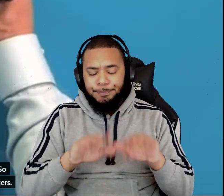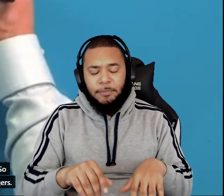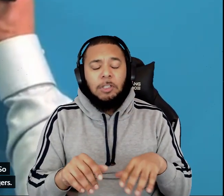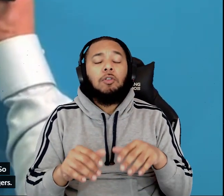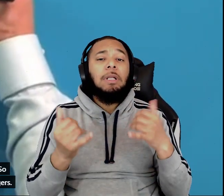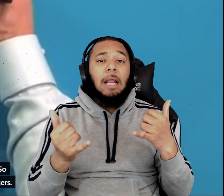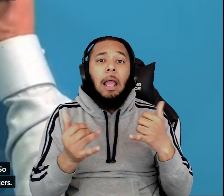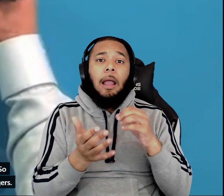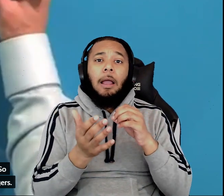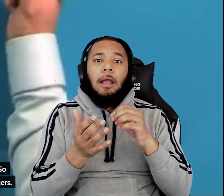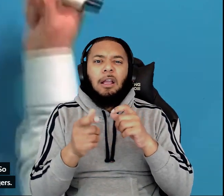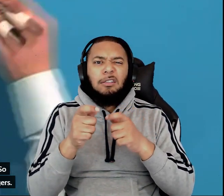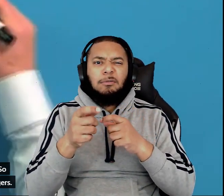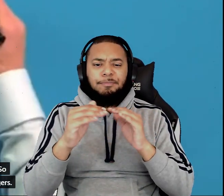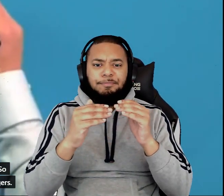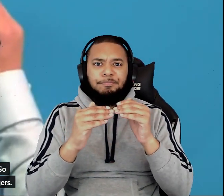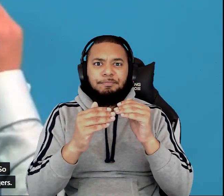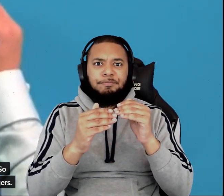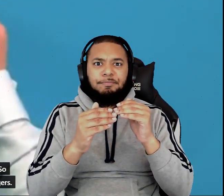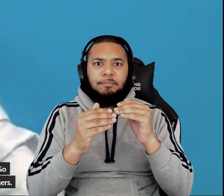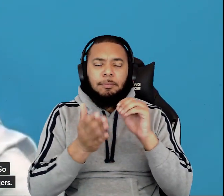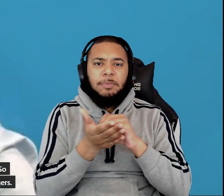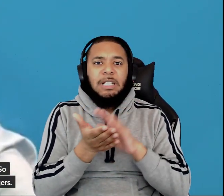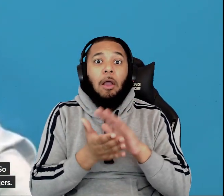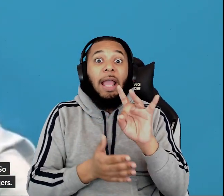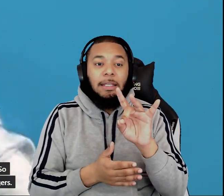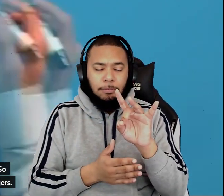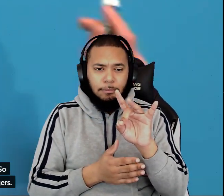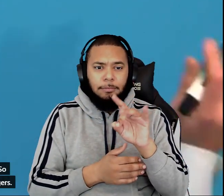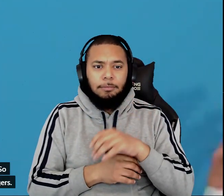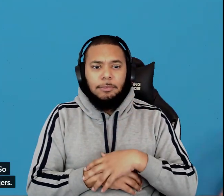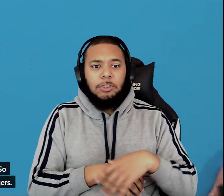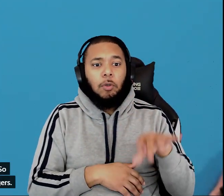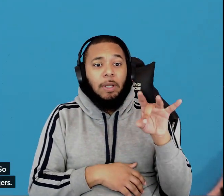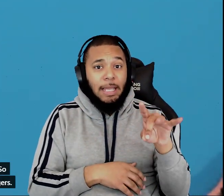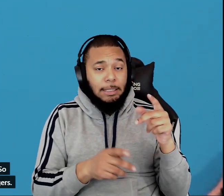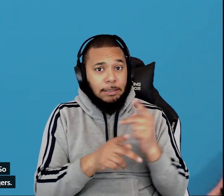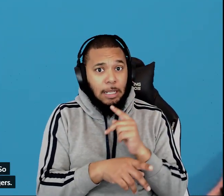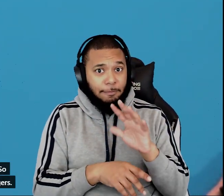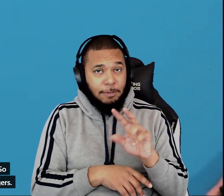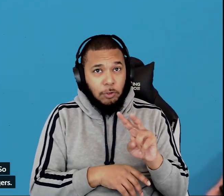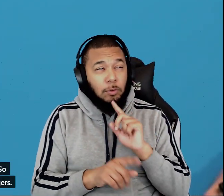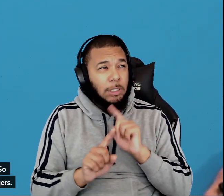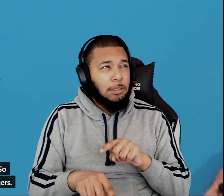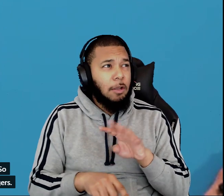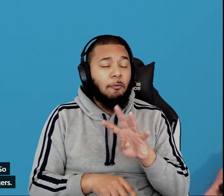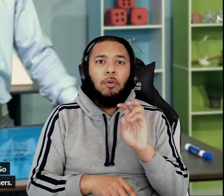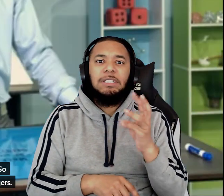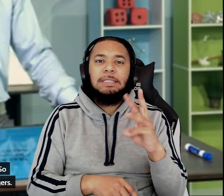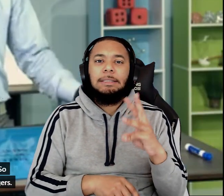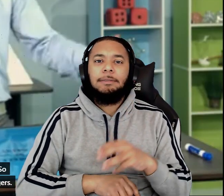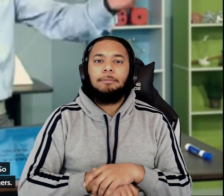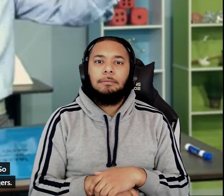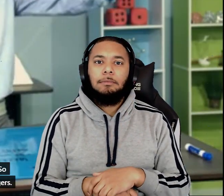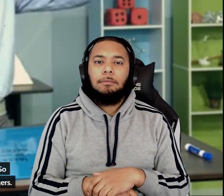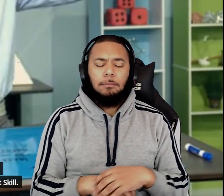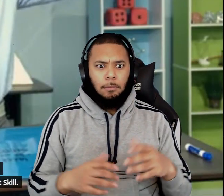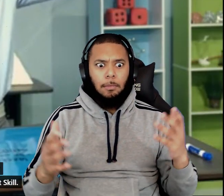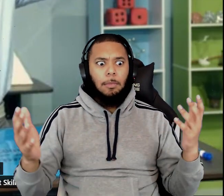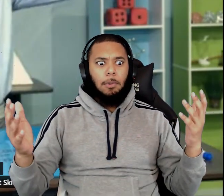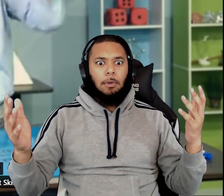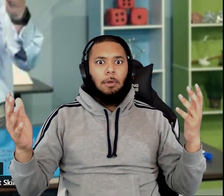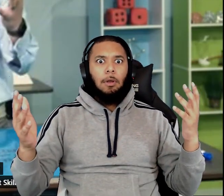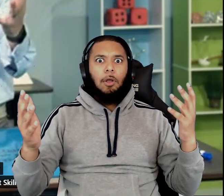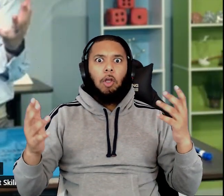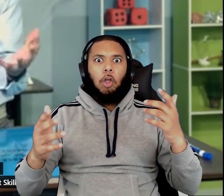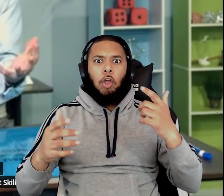8. Okay, so 8 times 52 is 416. You'd be like, Mr. Rogers, how